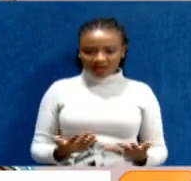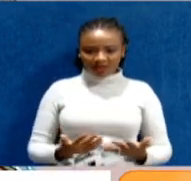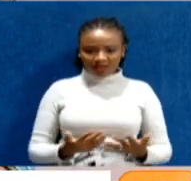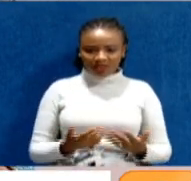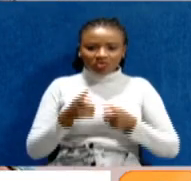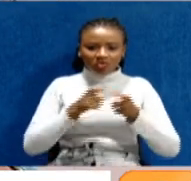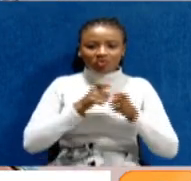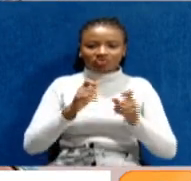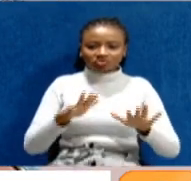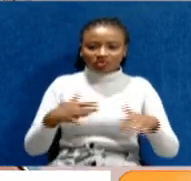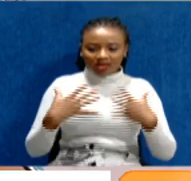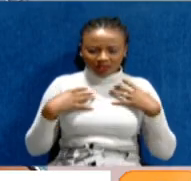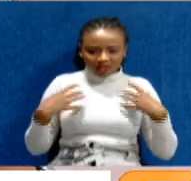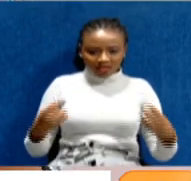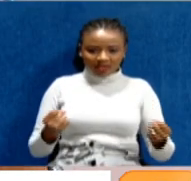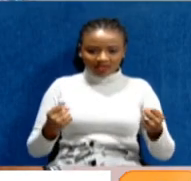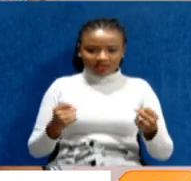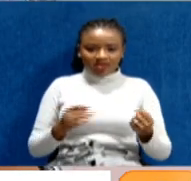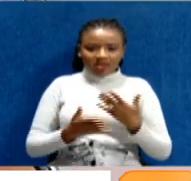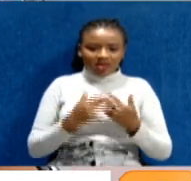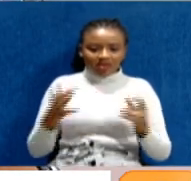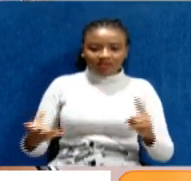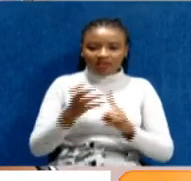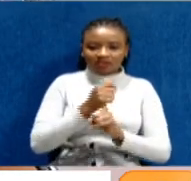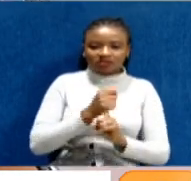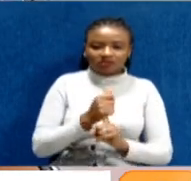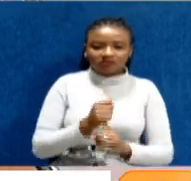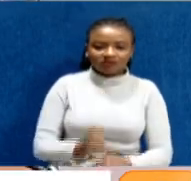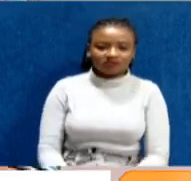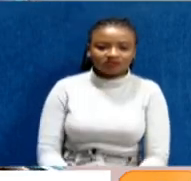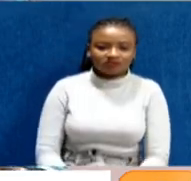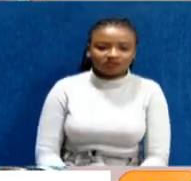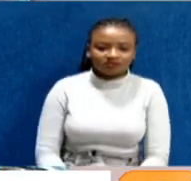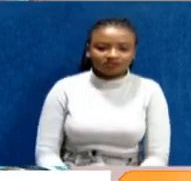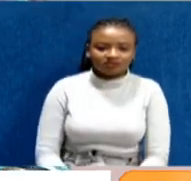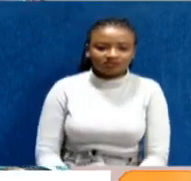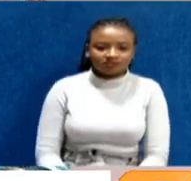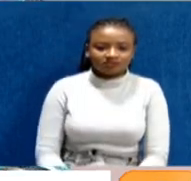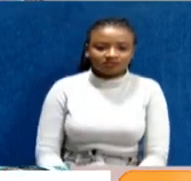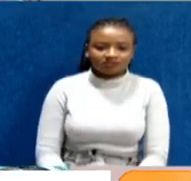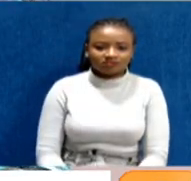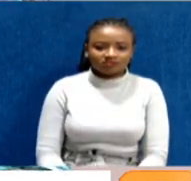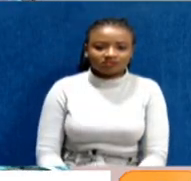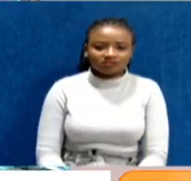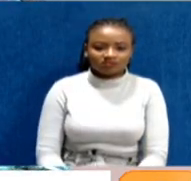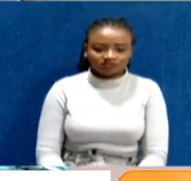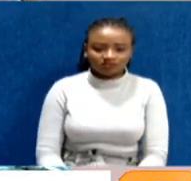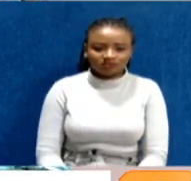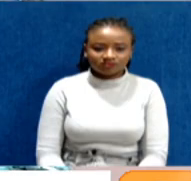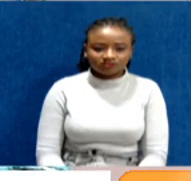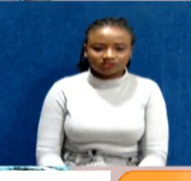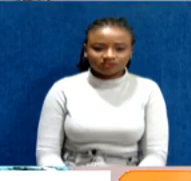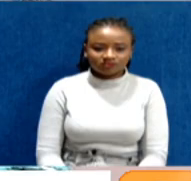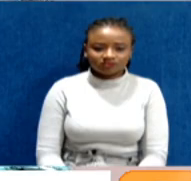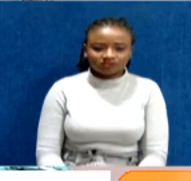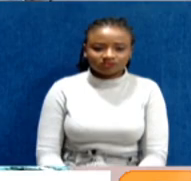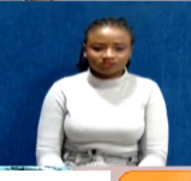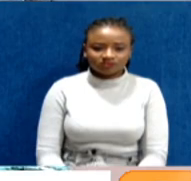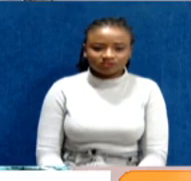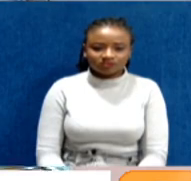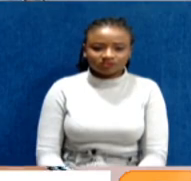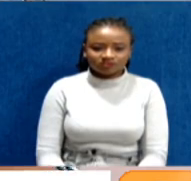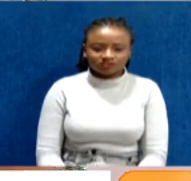health so that I get there. Because organic eating also is not overnight. It's something that you do. Yeah. It's a process. So it's something